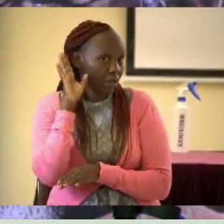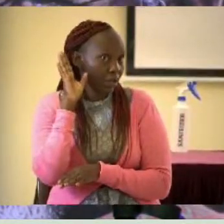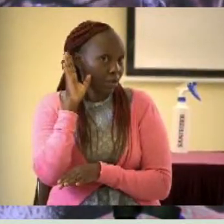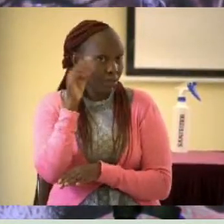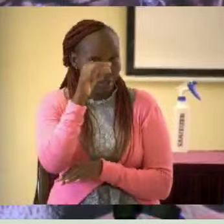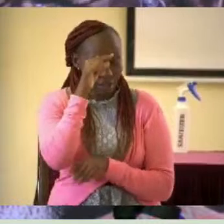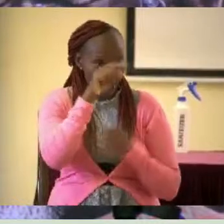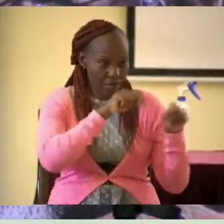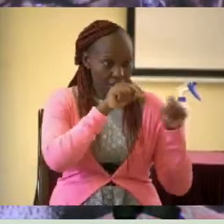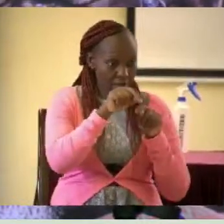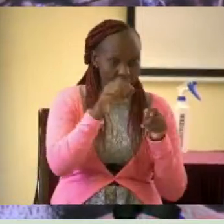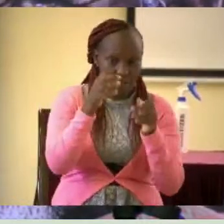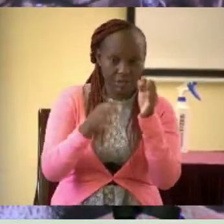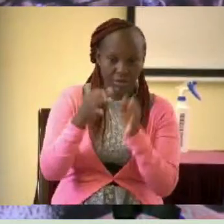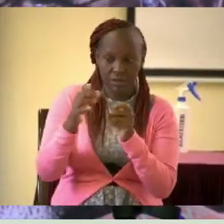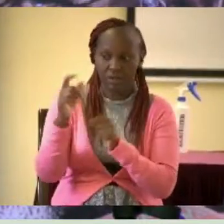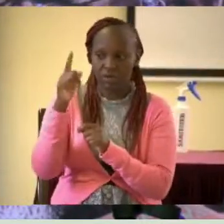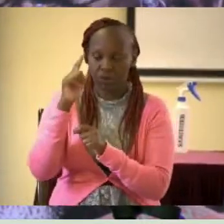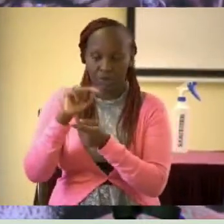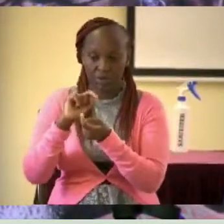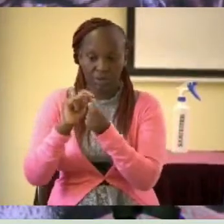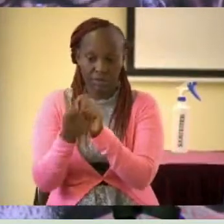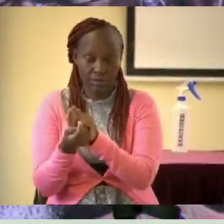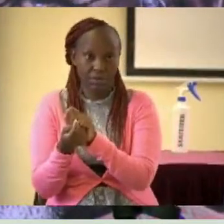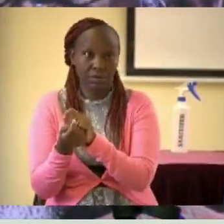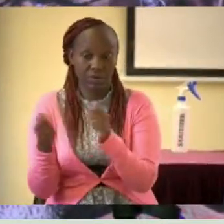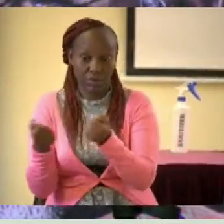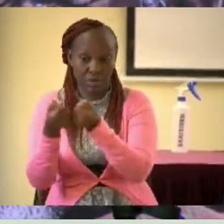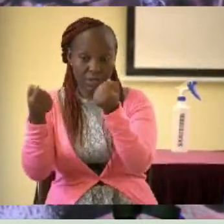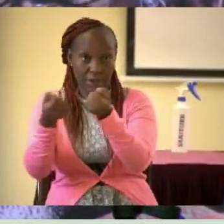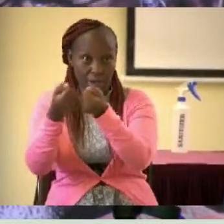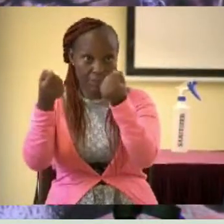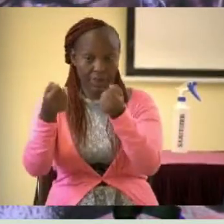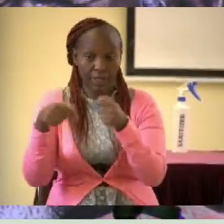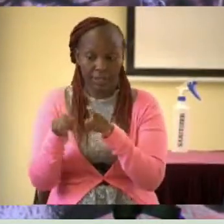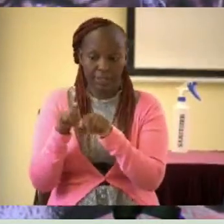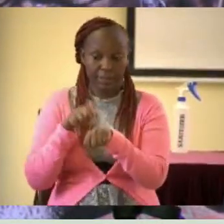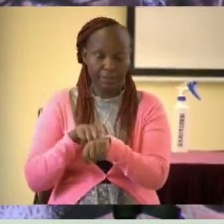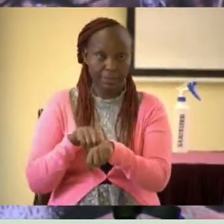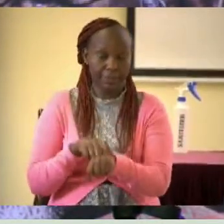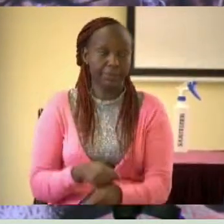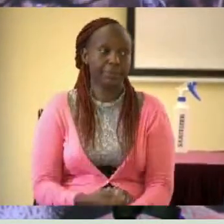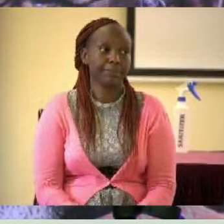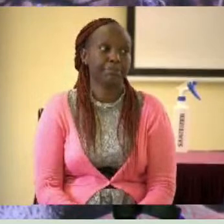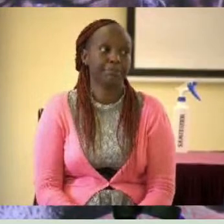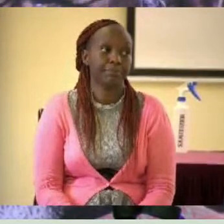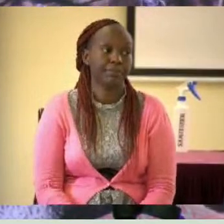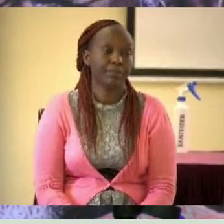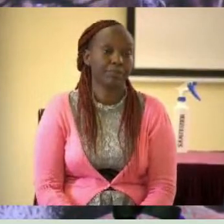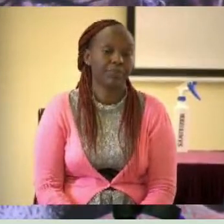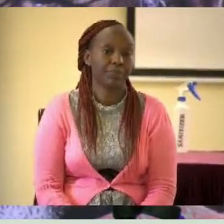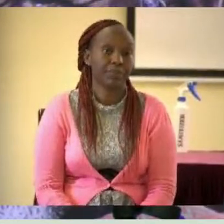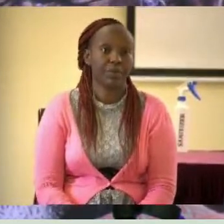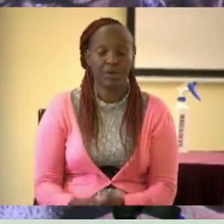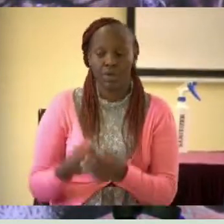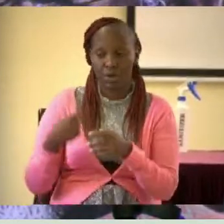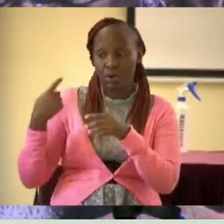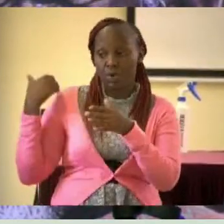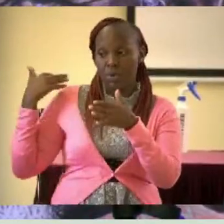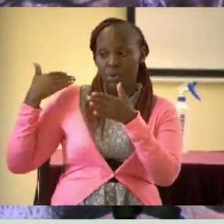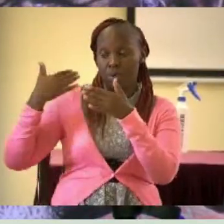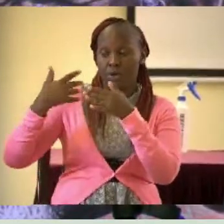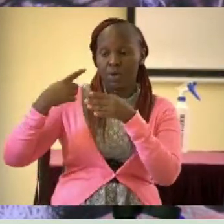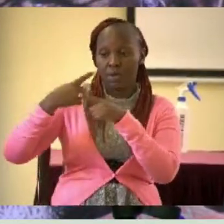governance, justice, law and order reforms that were happening around about the same time. So since